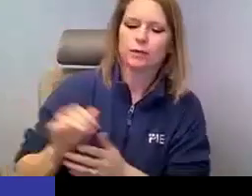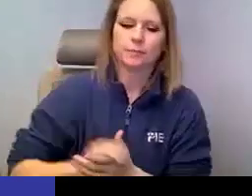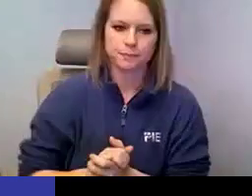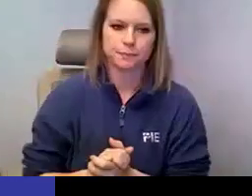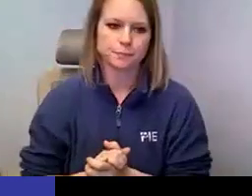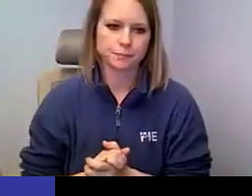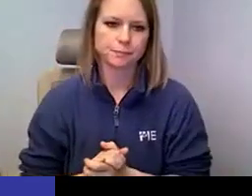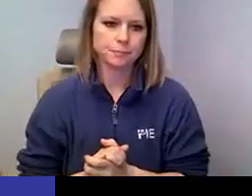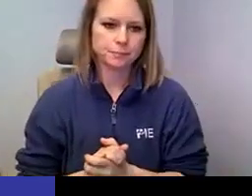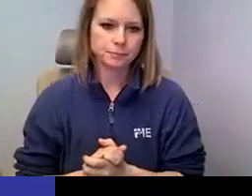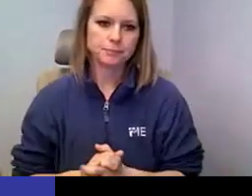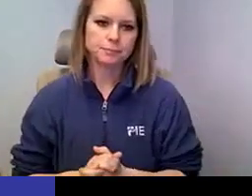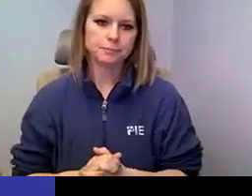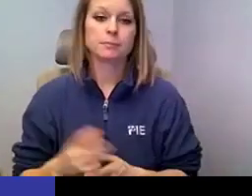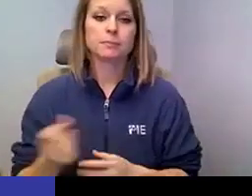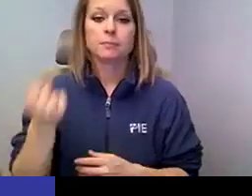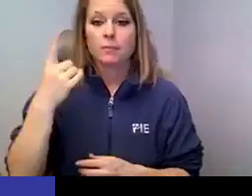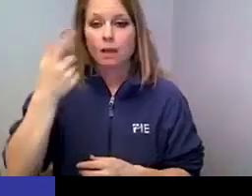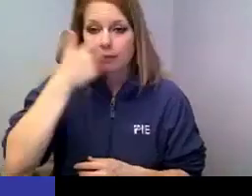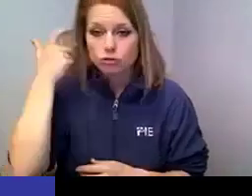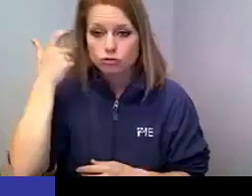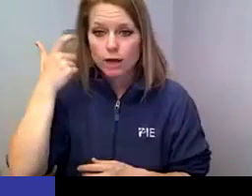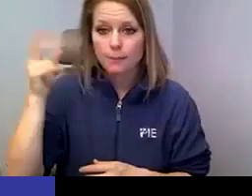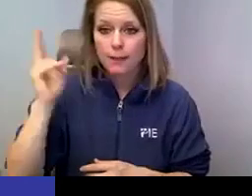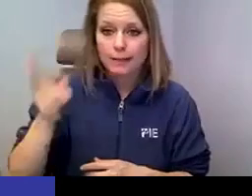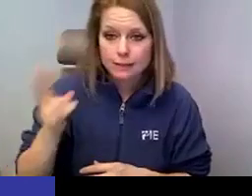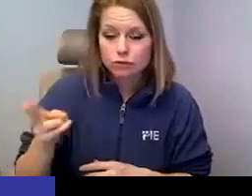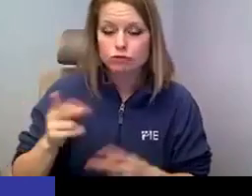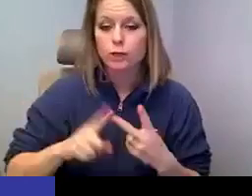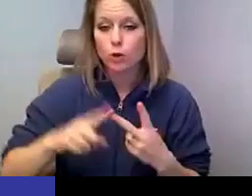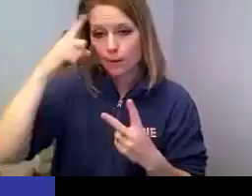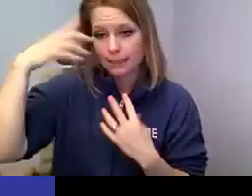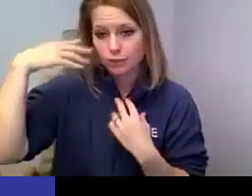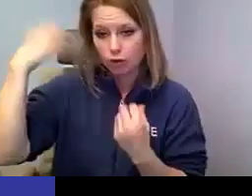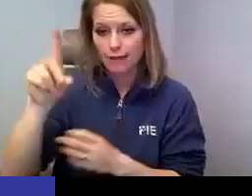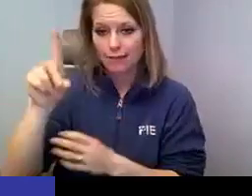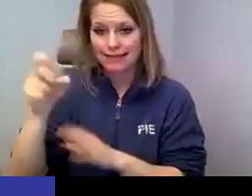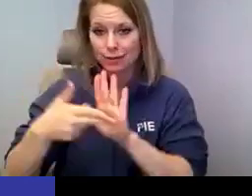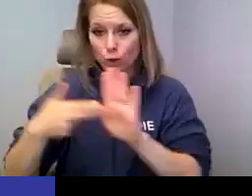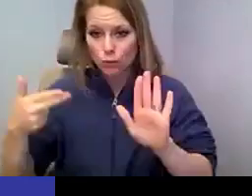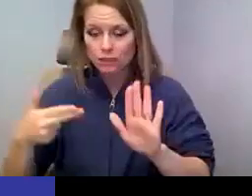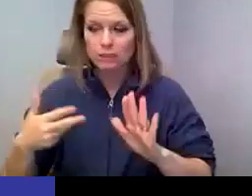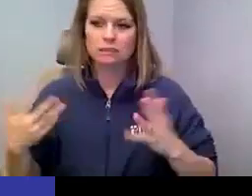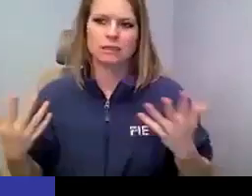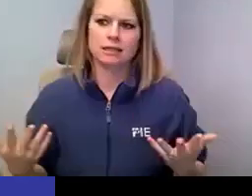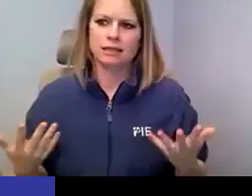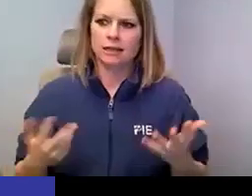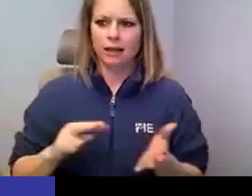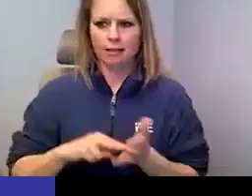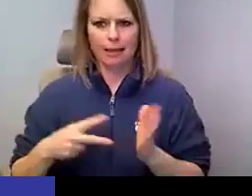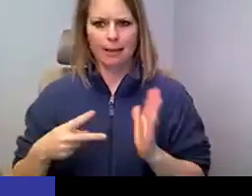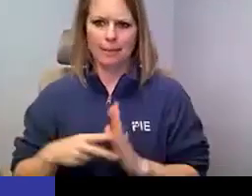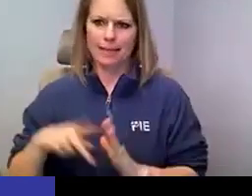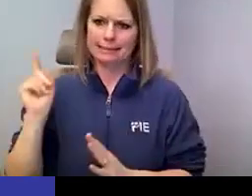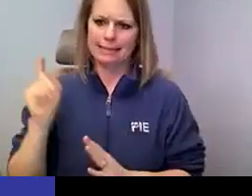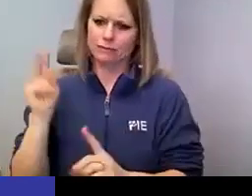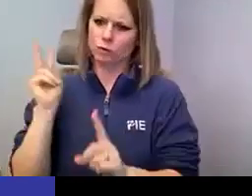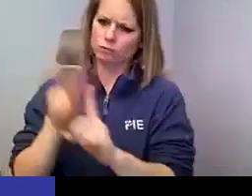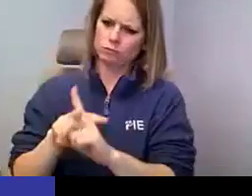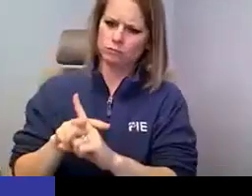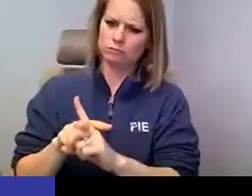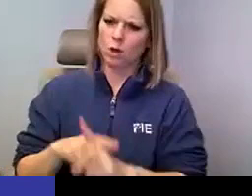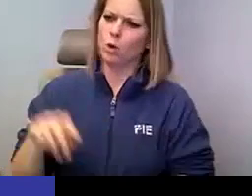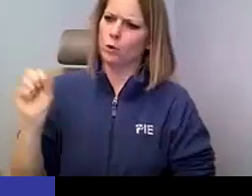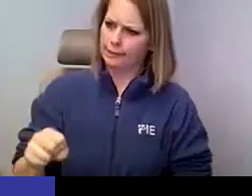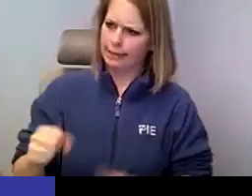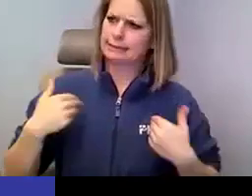One is that the trauma history or mental health diagnosis, it's not there to rule in or rule out whether or not a student has emotional behavioral disabilities. It's